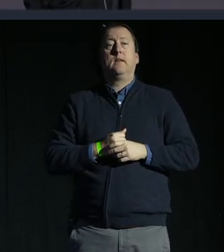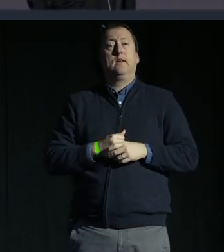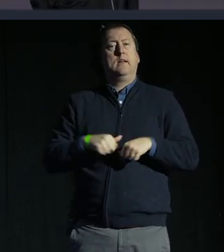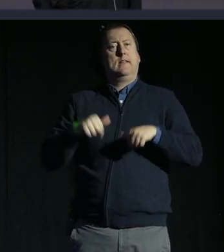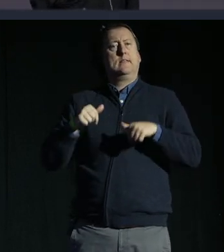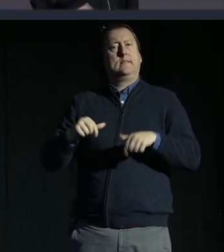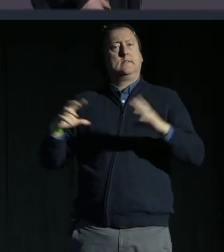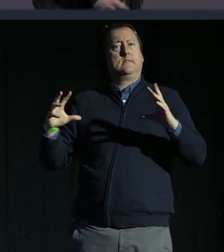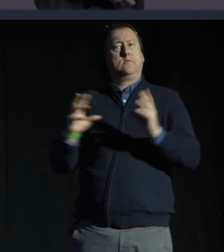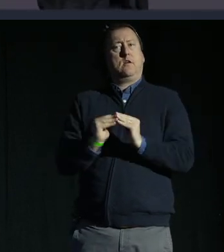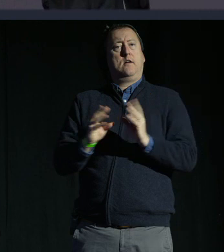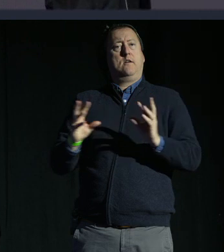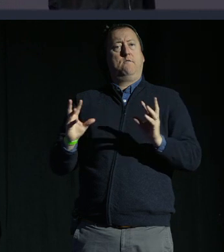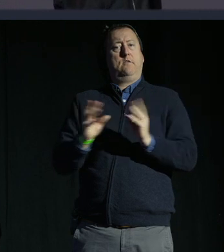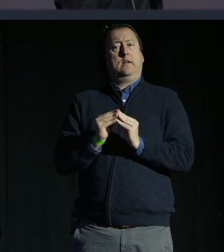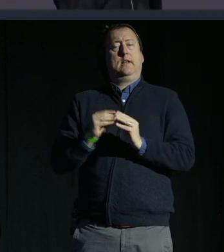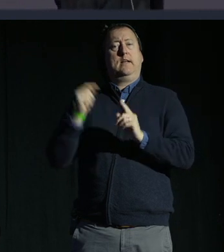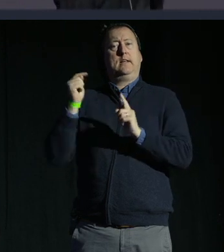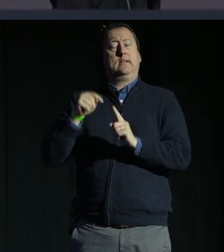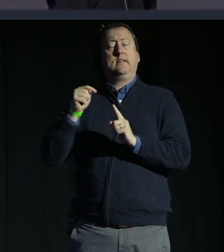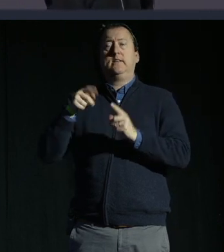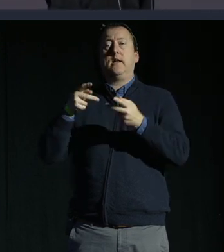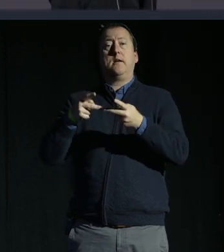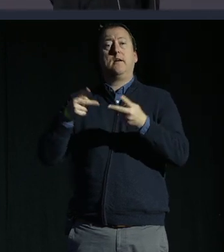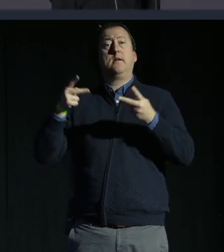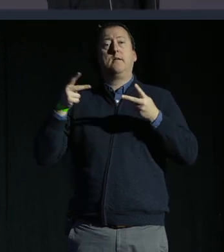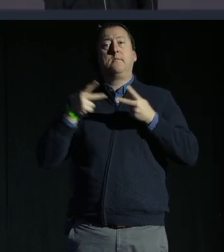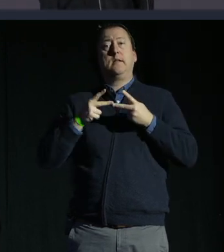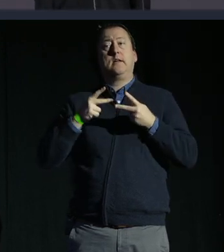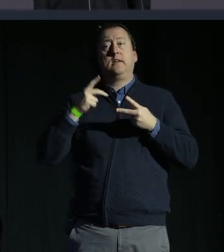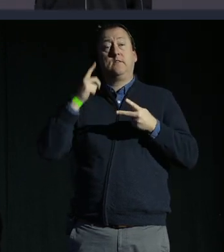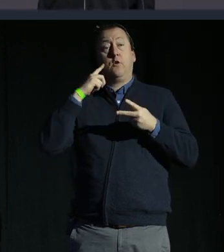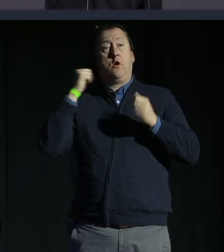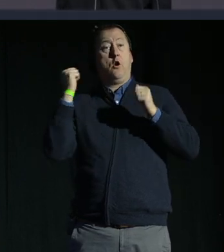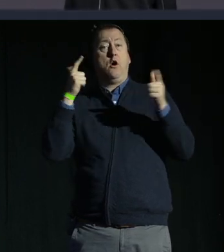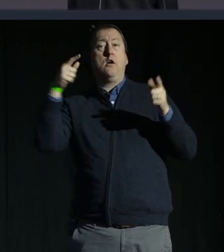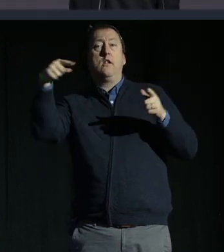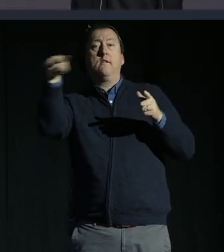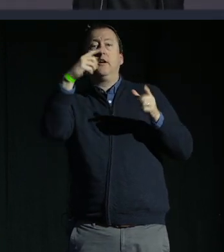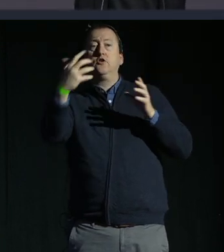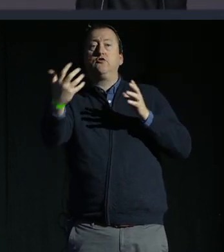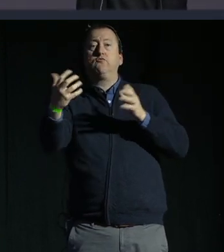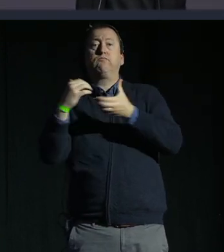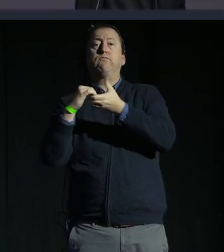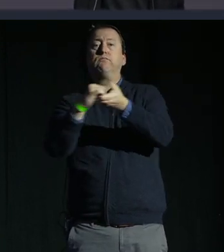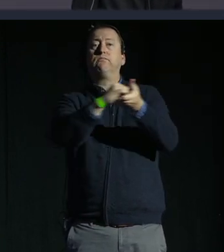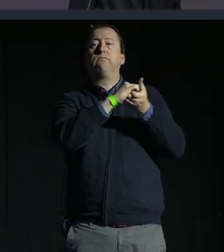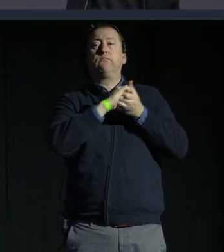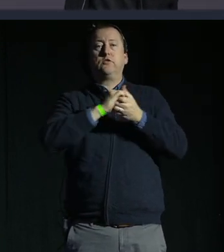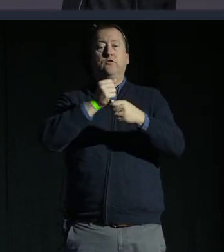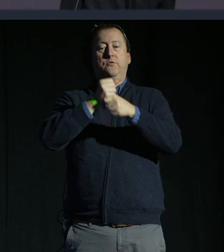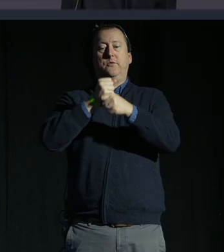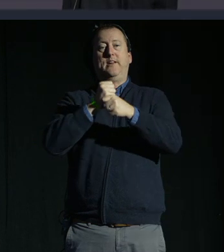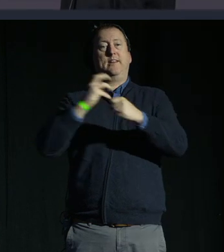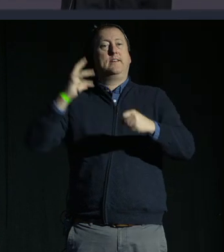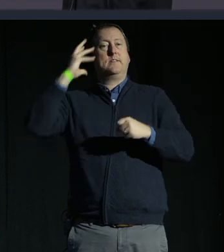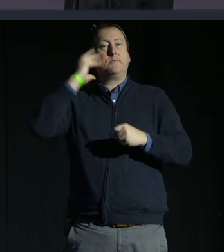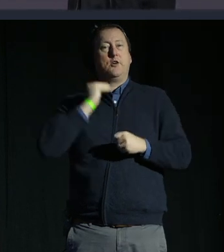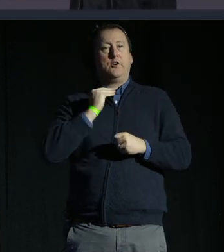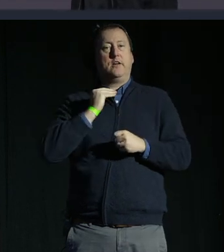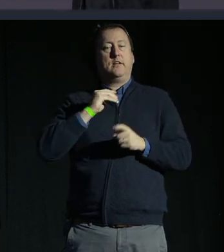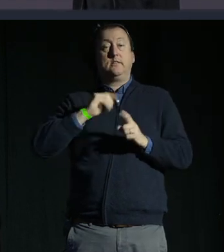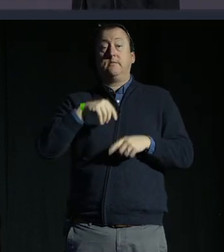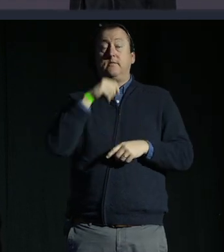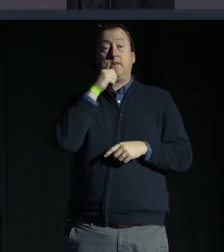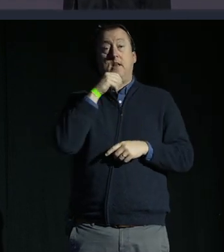Coalesce is a place that all of us come together to create an experience that is quite